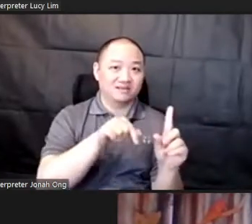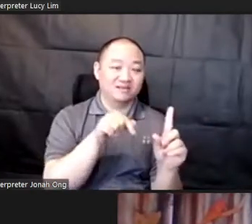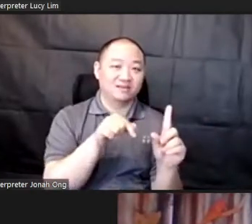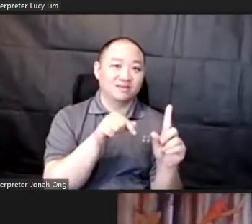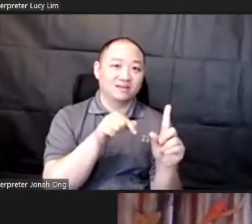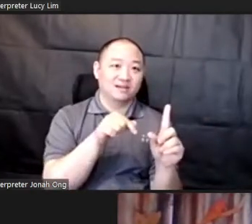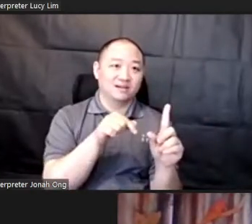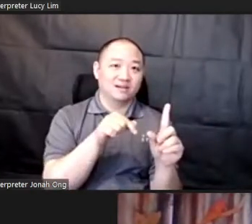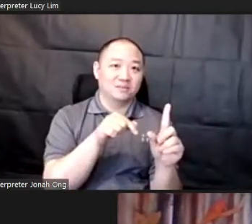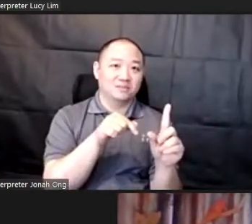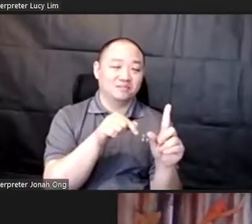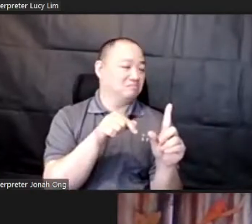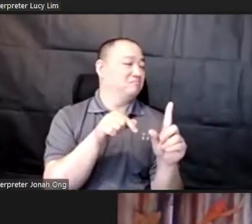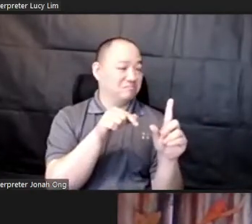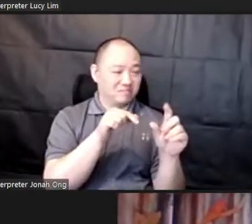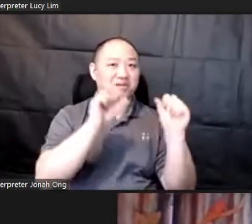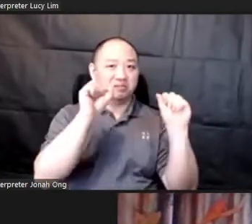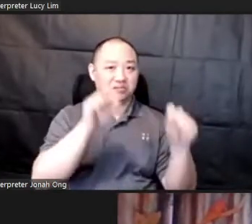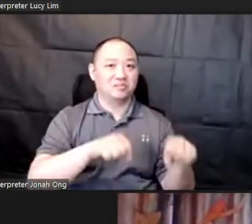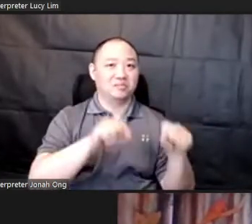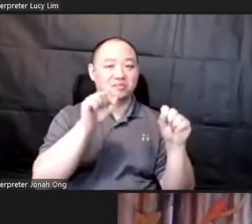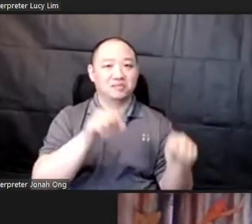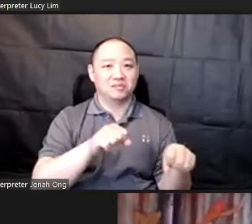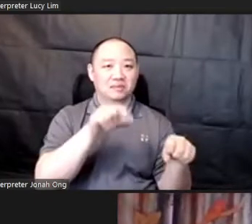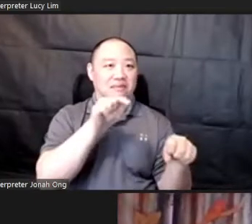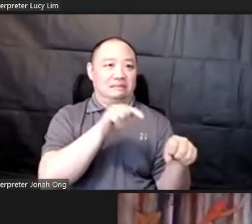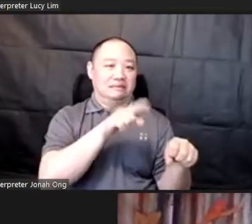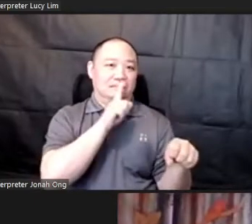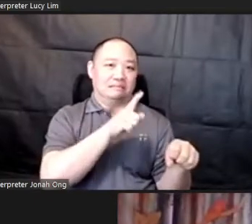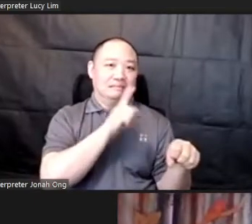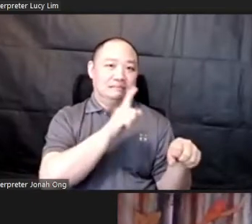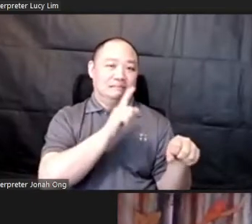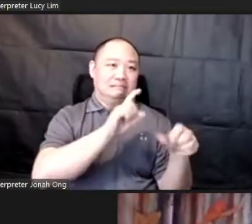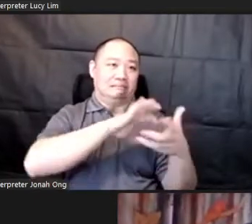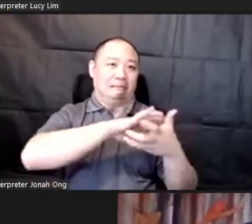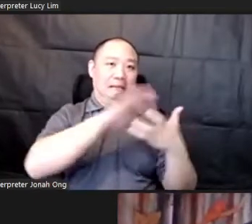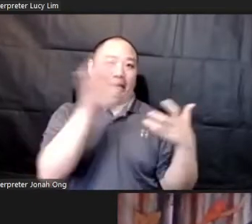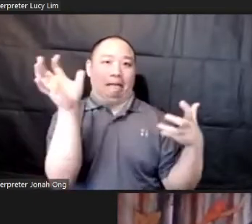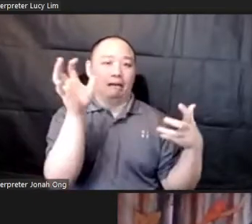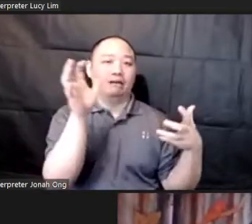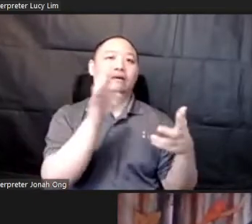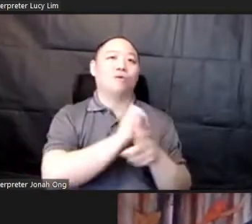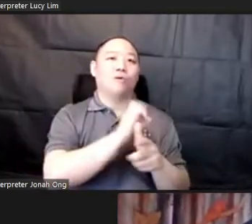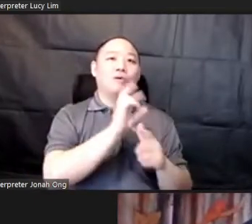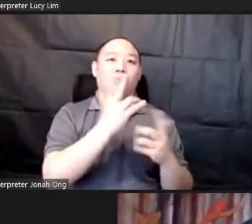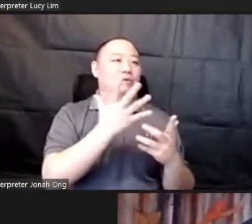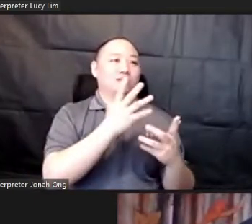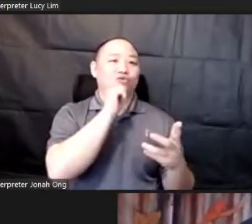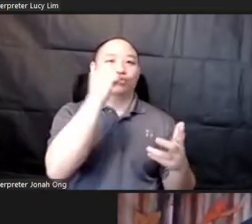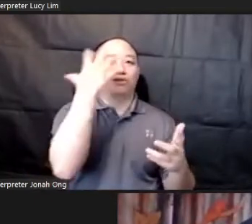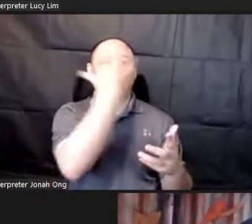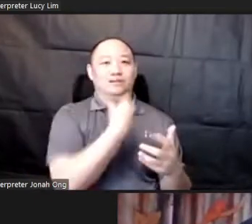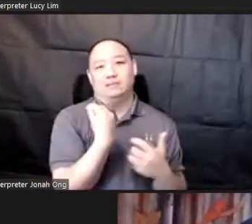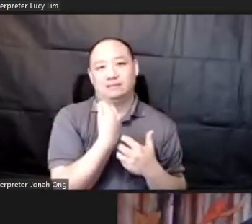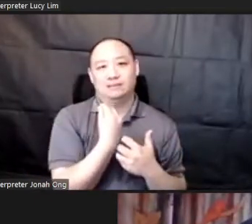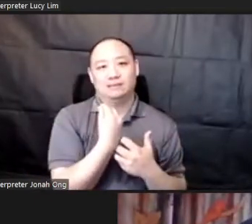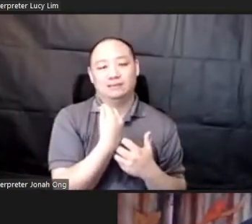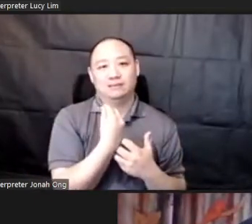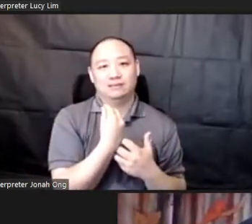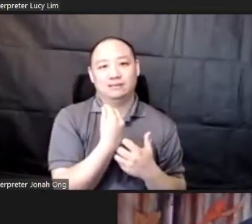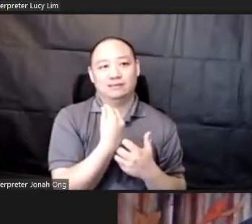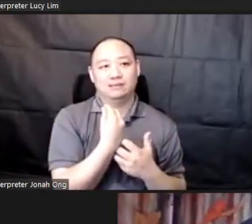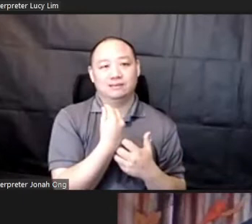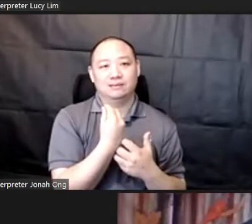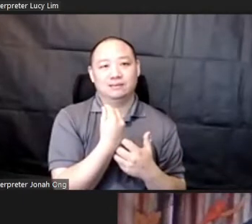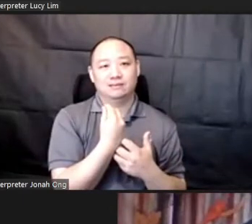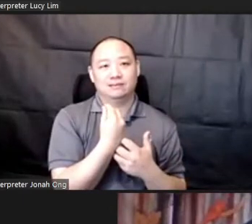can be incredibly messy. And it's bound to be incredibly messy because I think exactly what you said, right? At the point at which, you know,